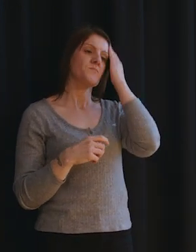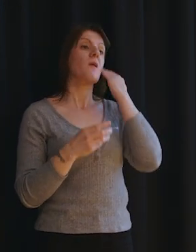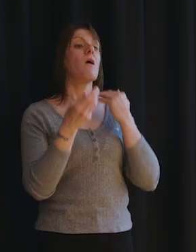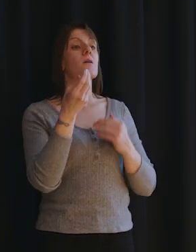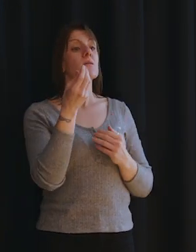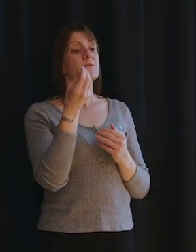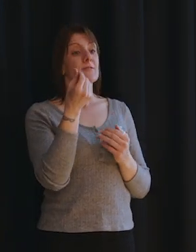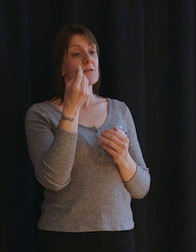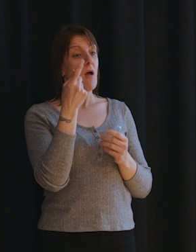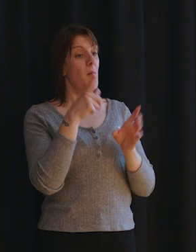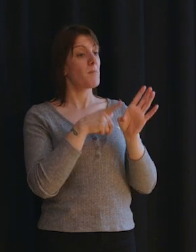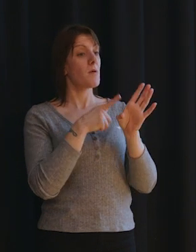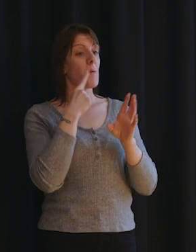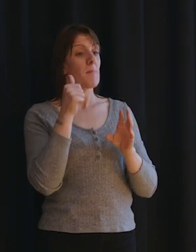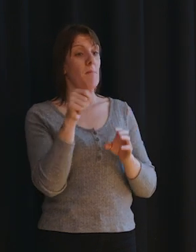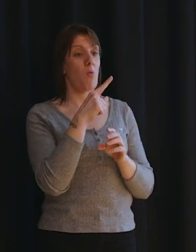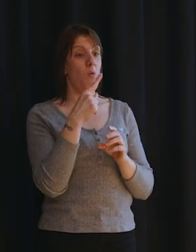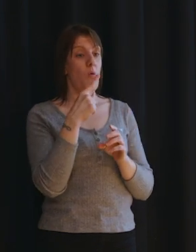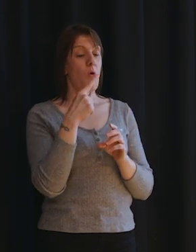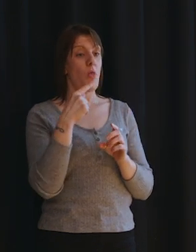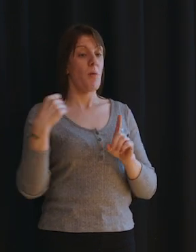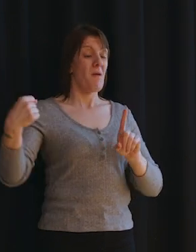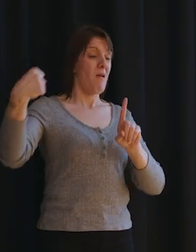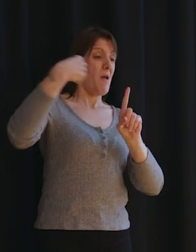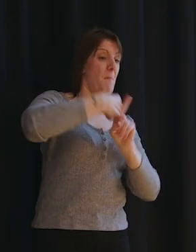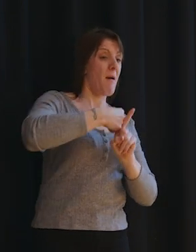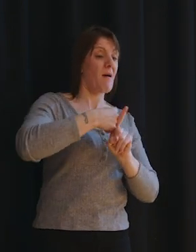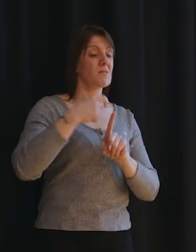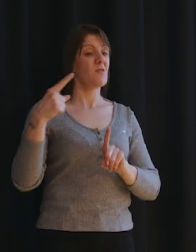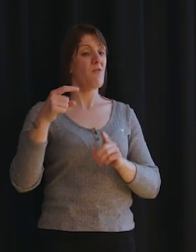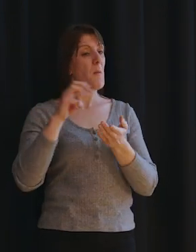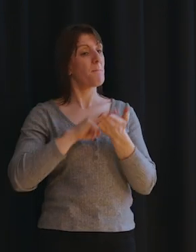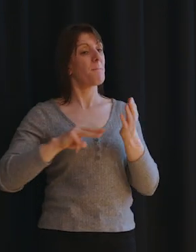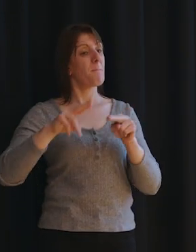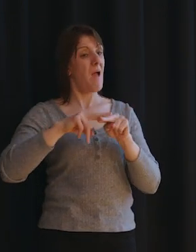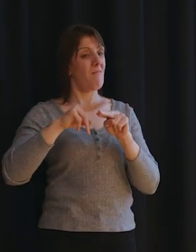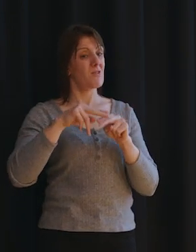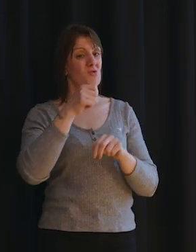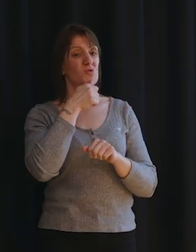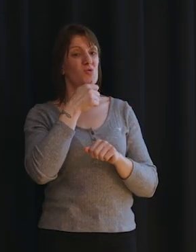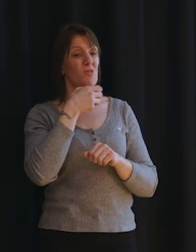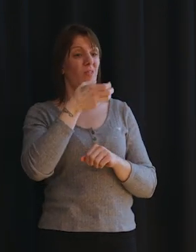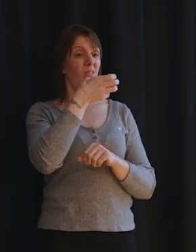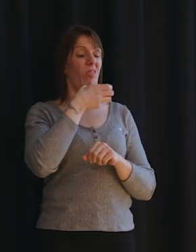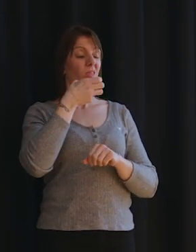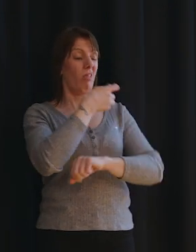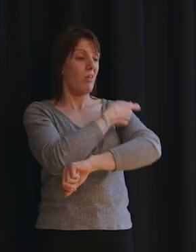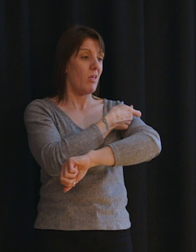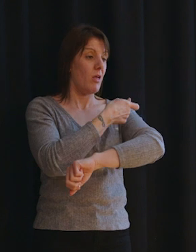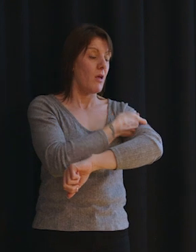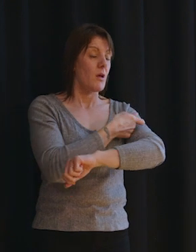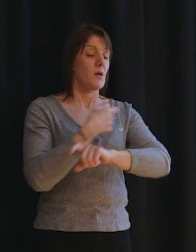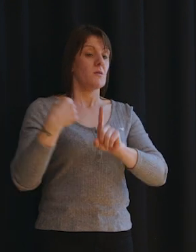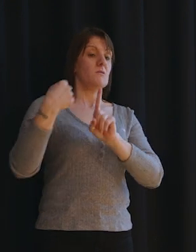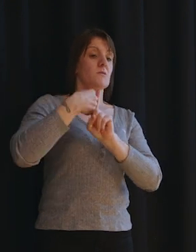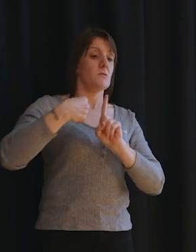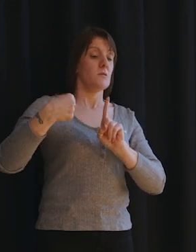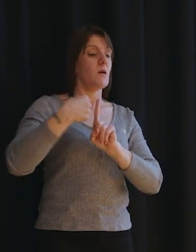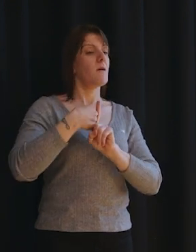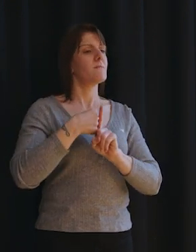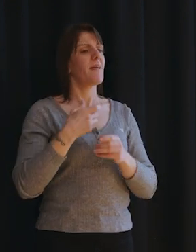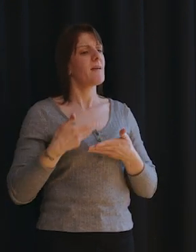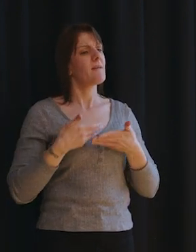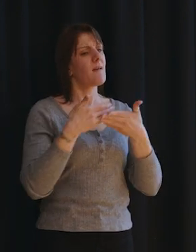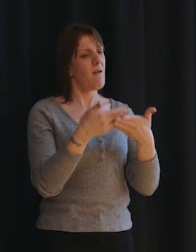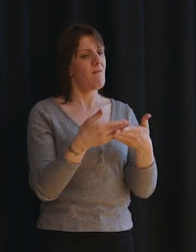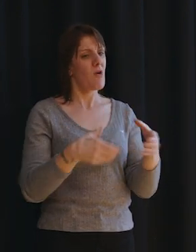been impacted by parental substance misuse, we also provide occasional kind of group activities as well. So